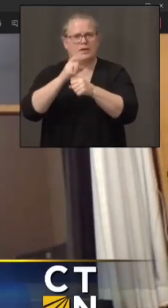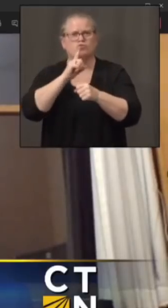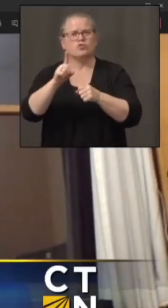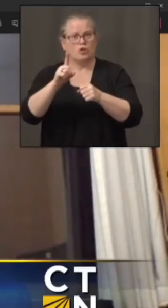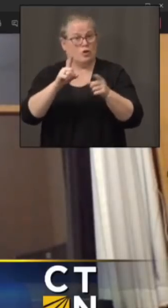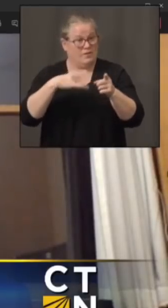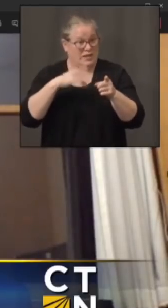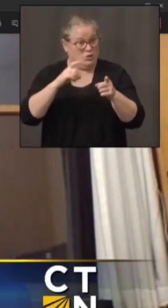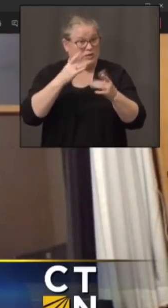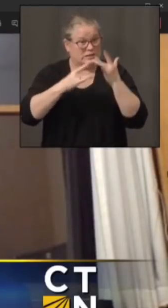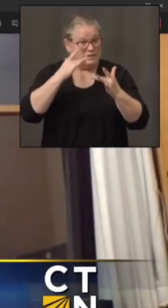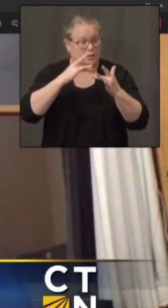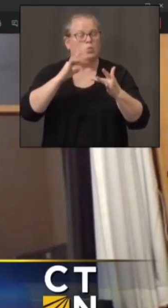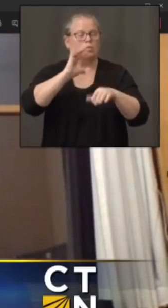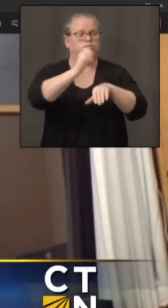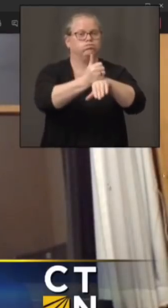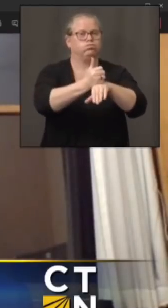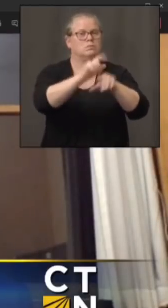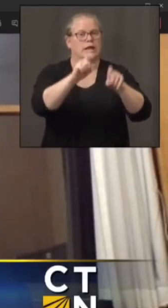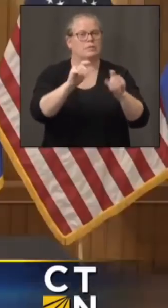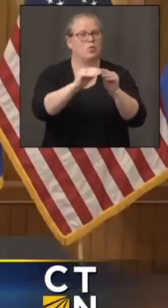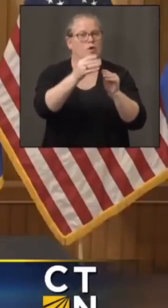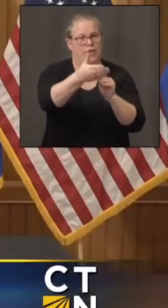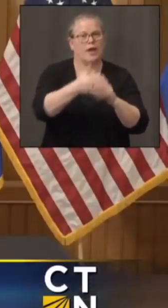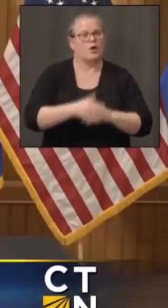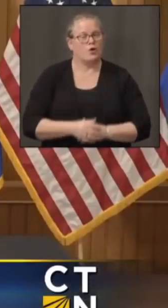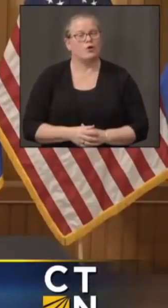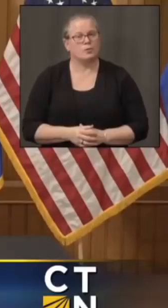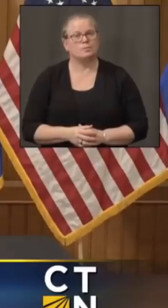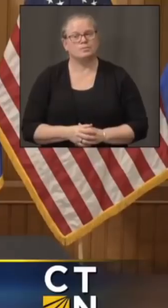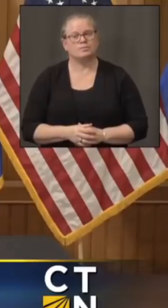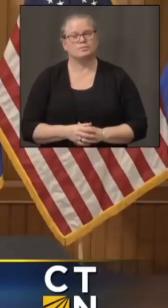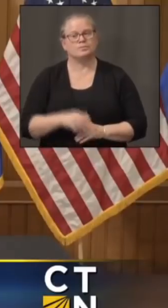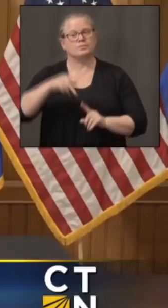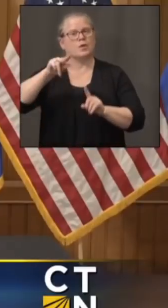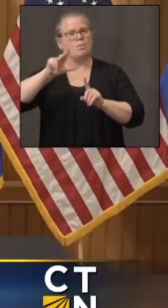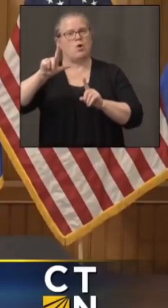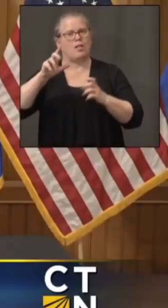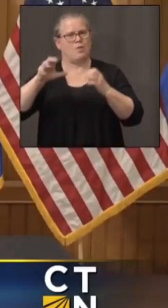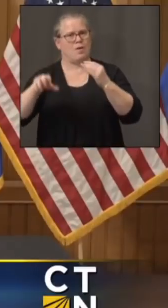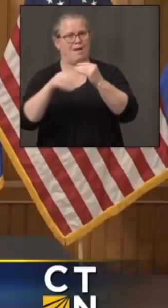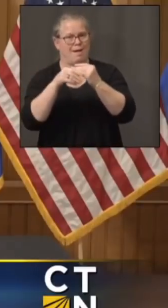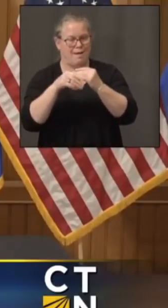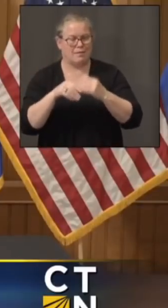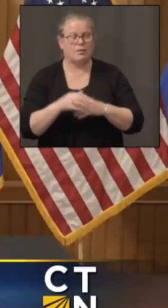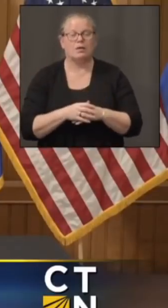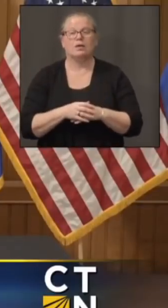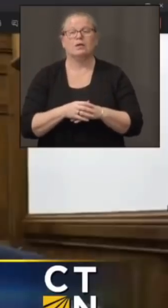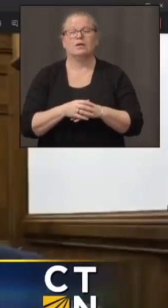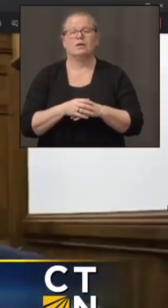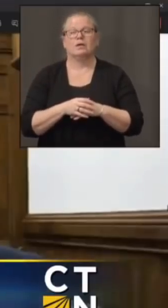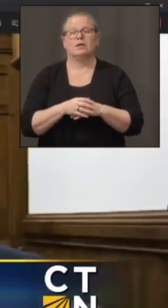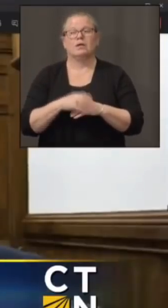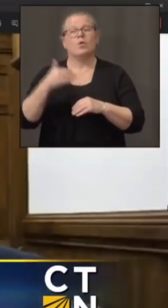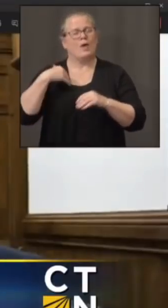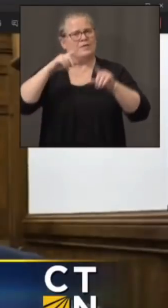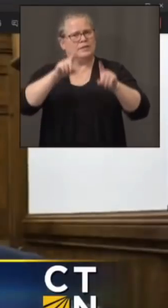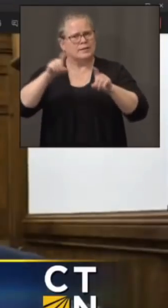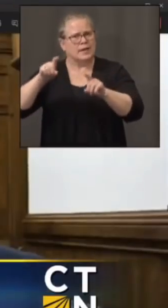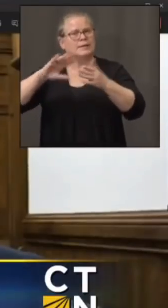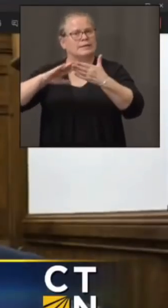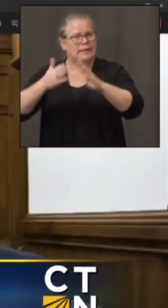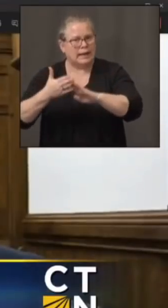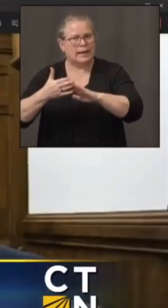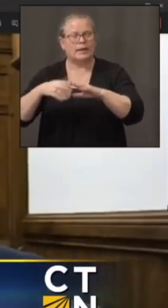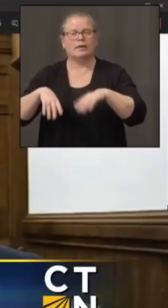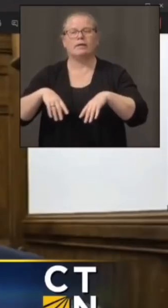needs it. And I'd like to just add one thing, well, Josh, while we have these testing communities set up in a city or a municipality, it doesn't mean